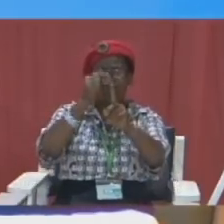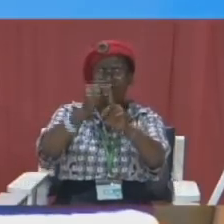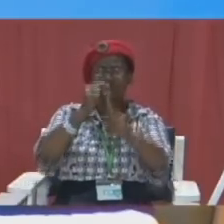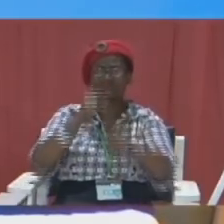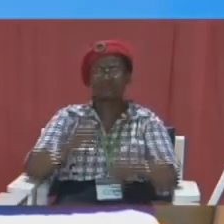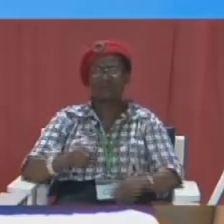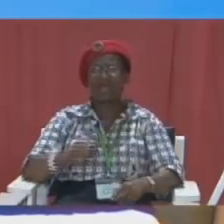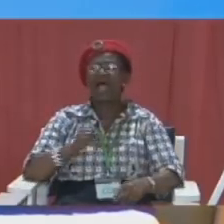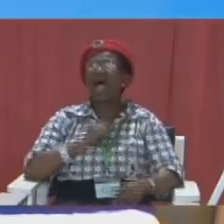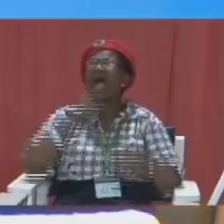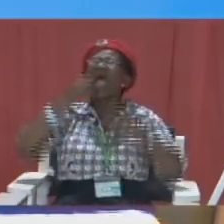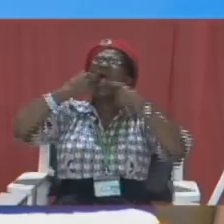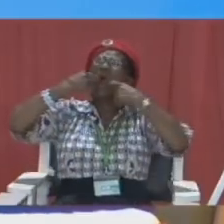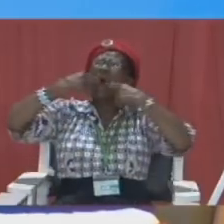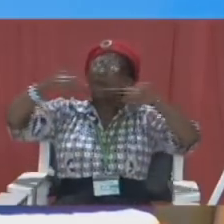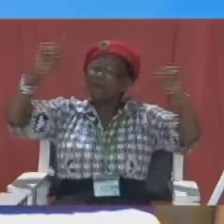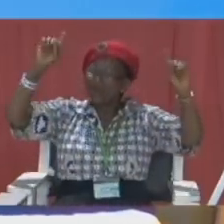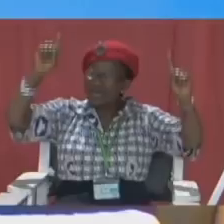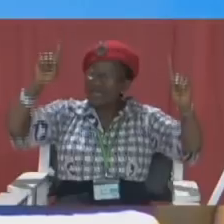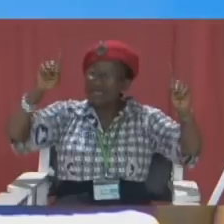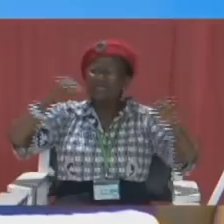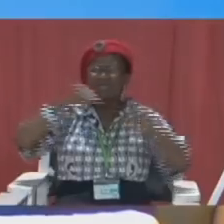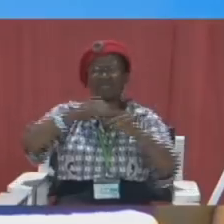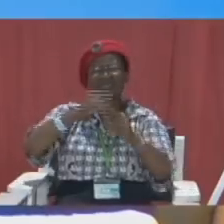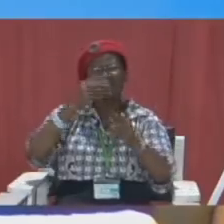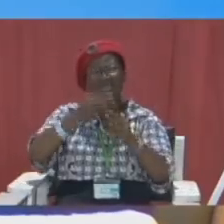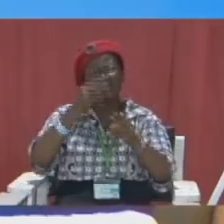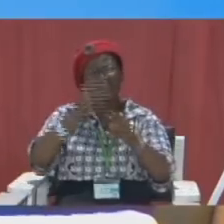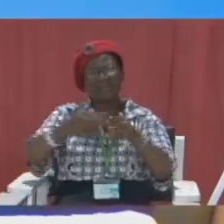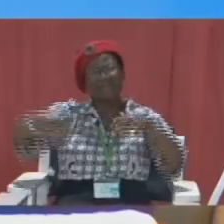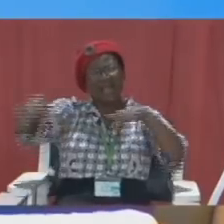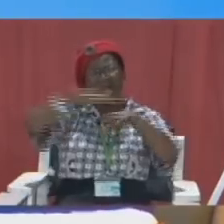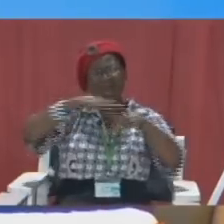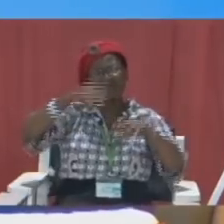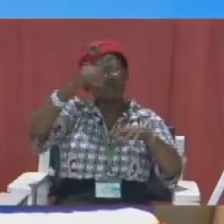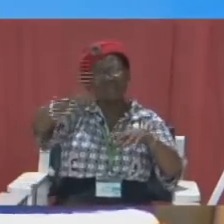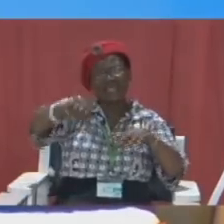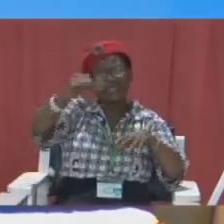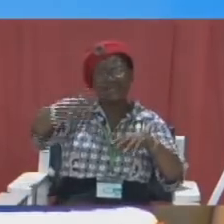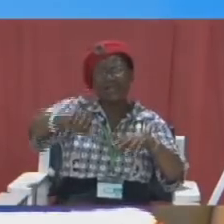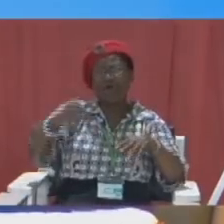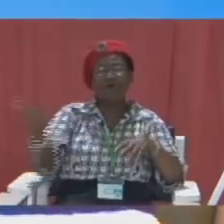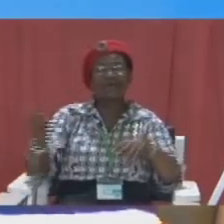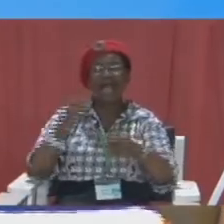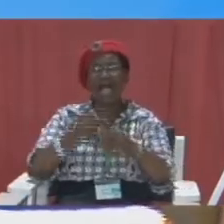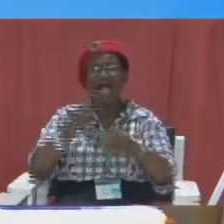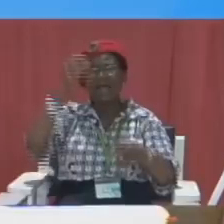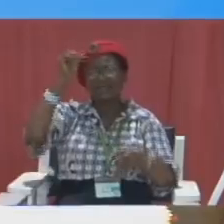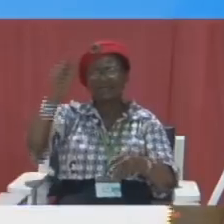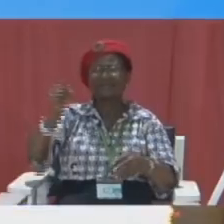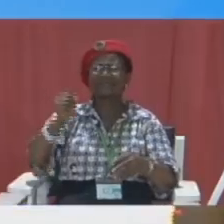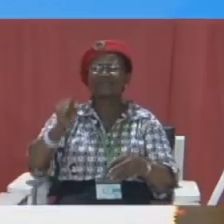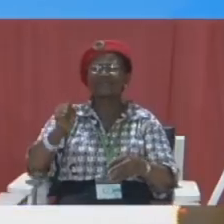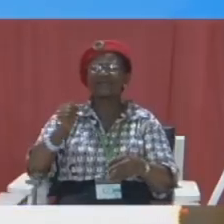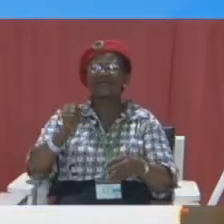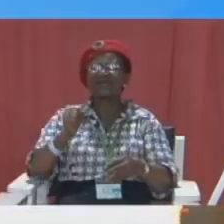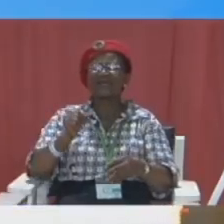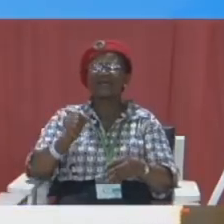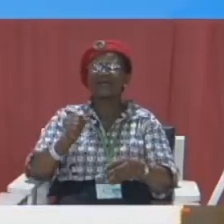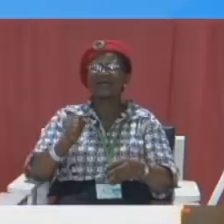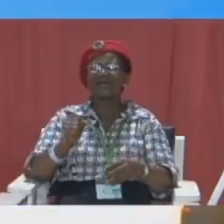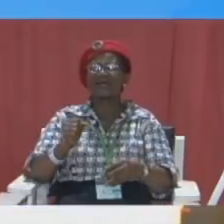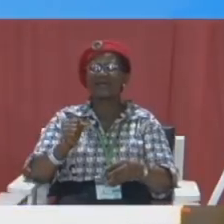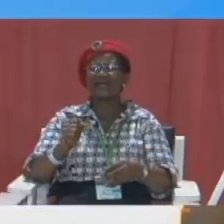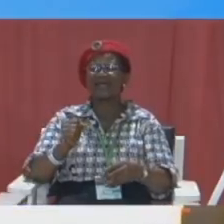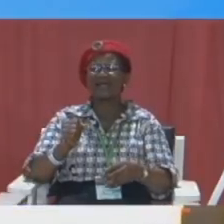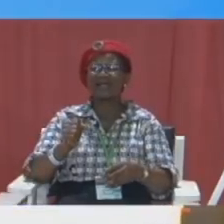I decree in the name that's above every other name, sorrow will never come to your